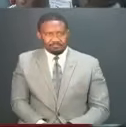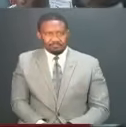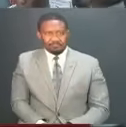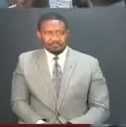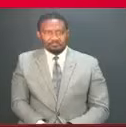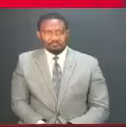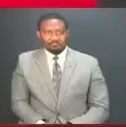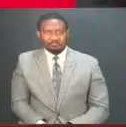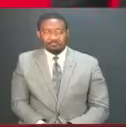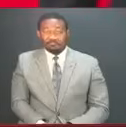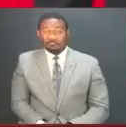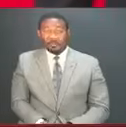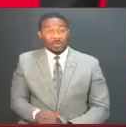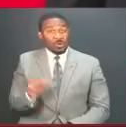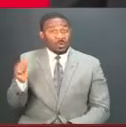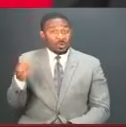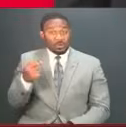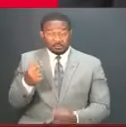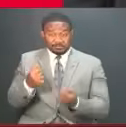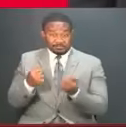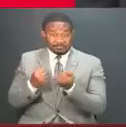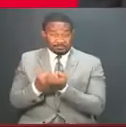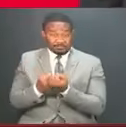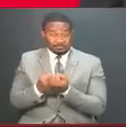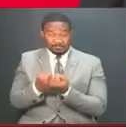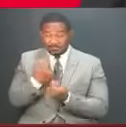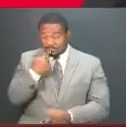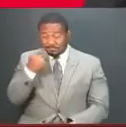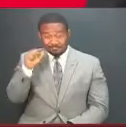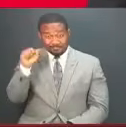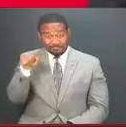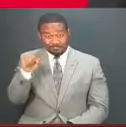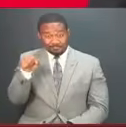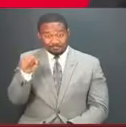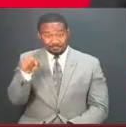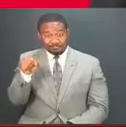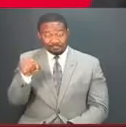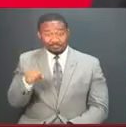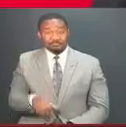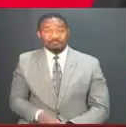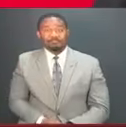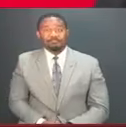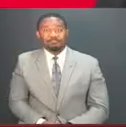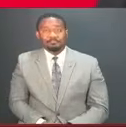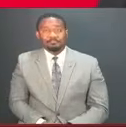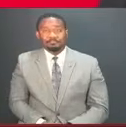Those in favor of the motion, say aye.